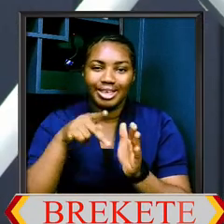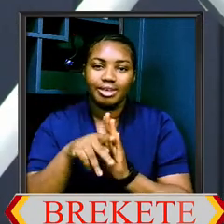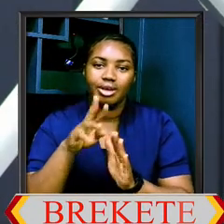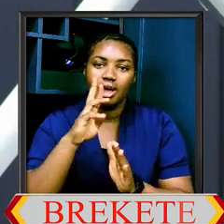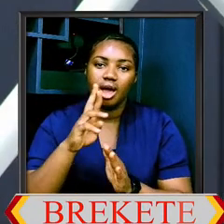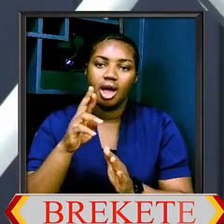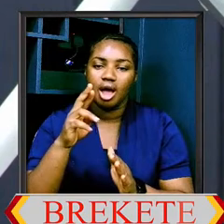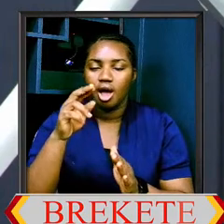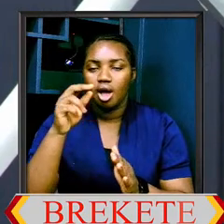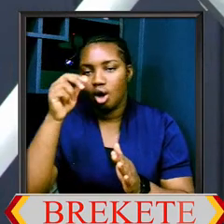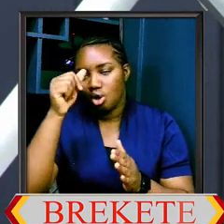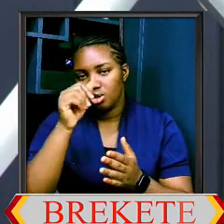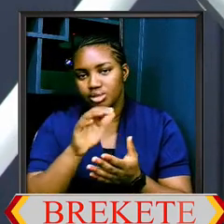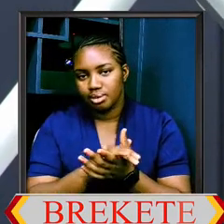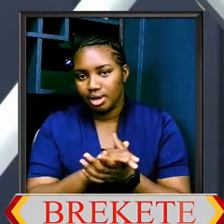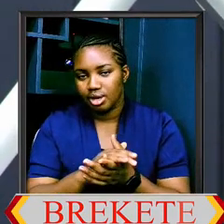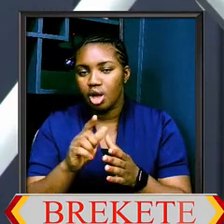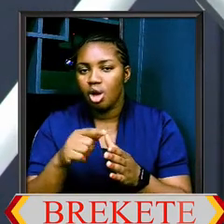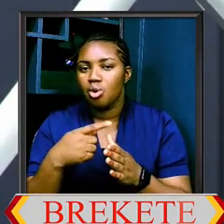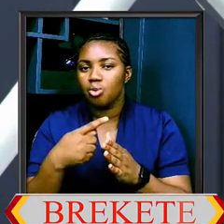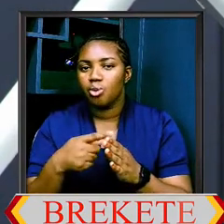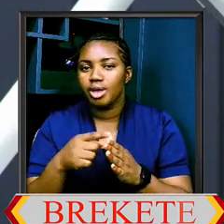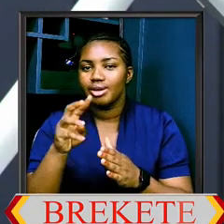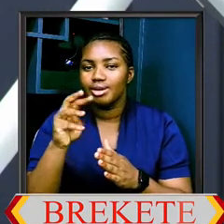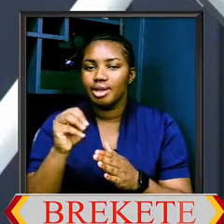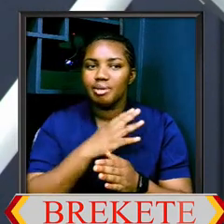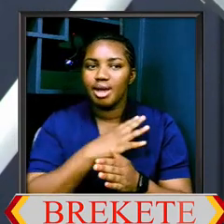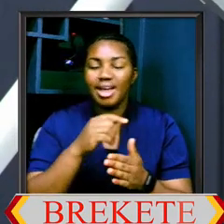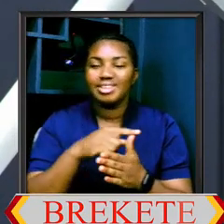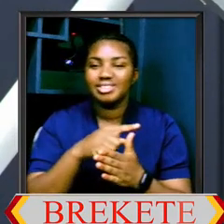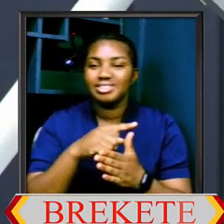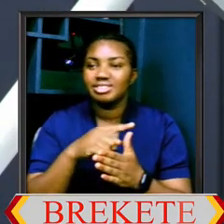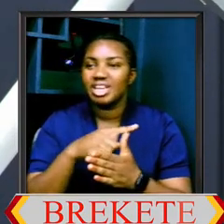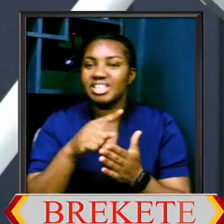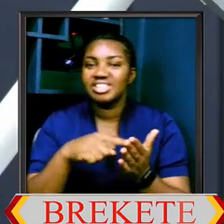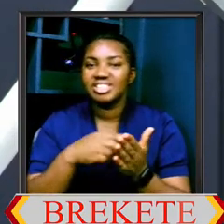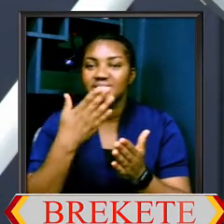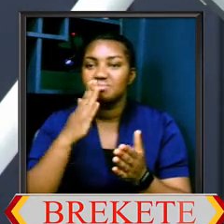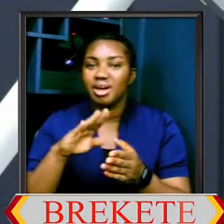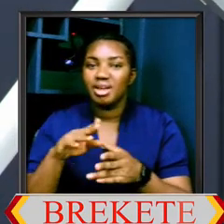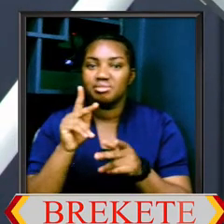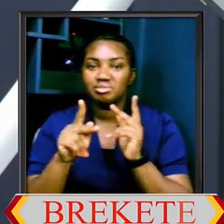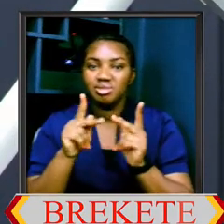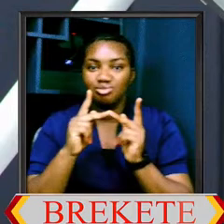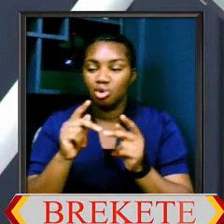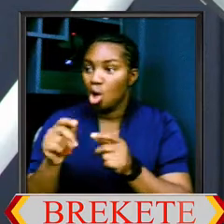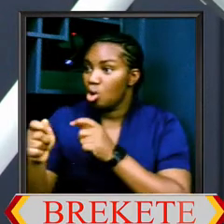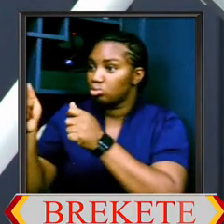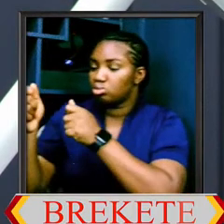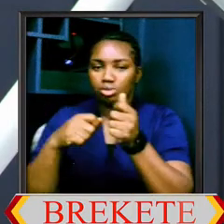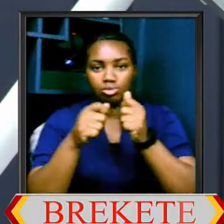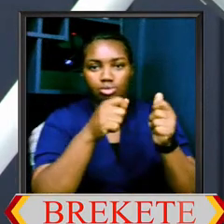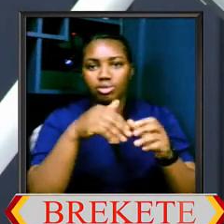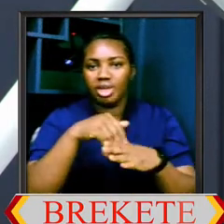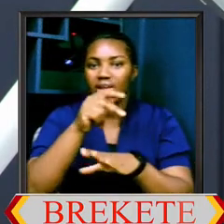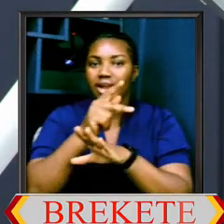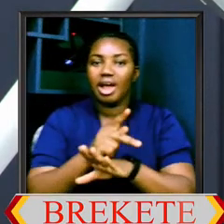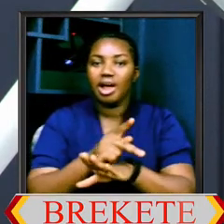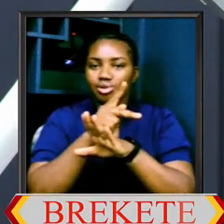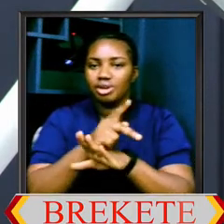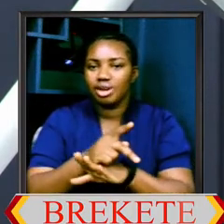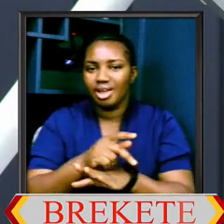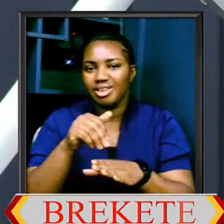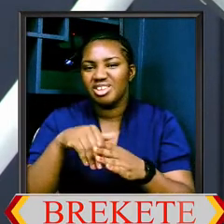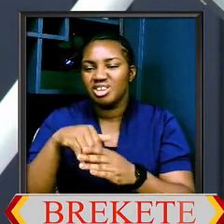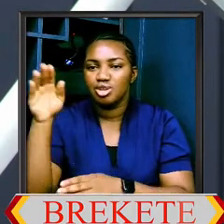husband when them and these bandits they exchange fire for Kaduna over